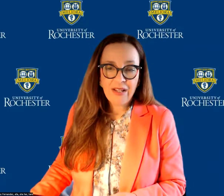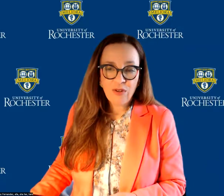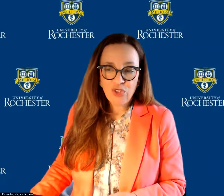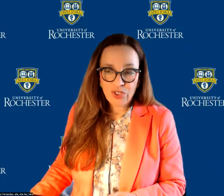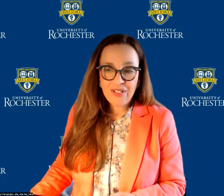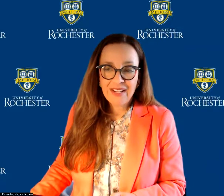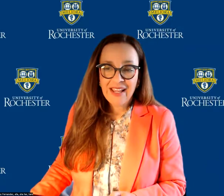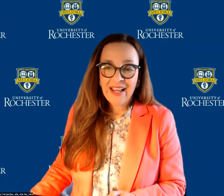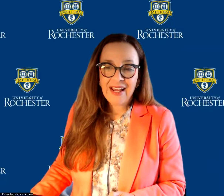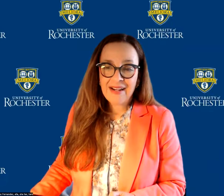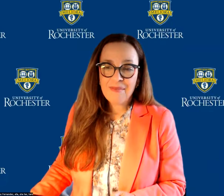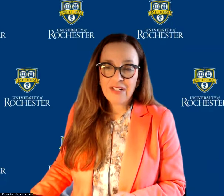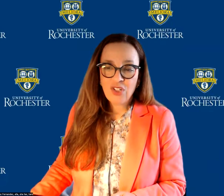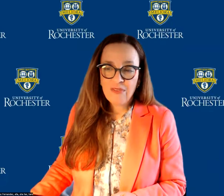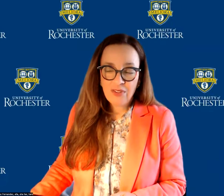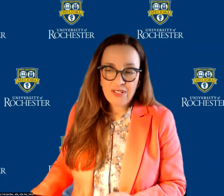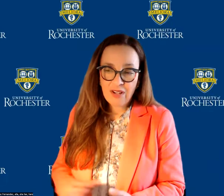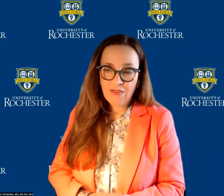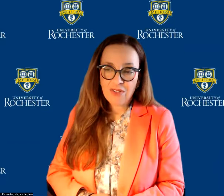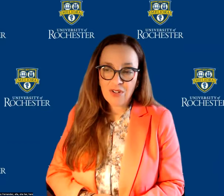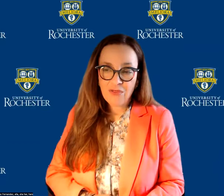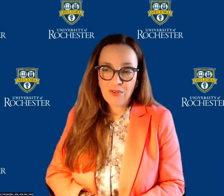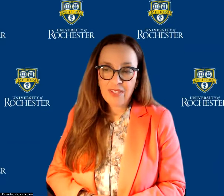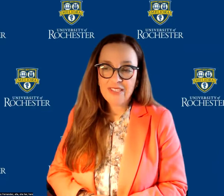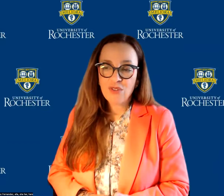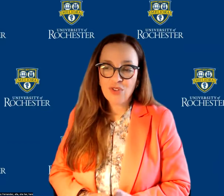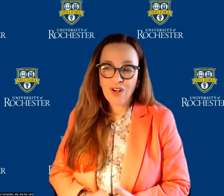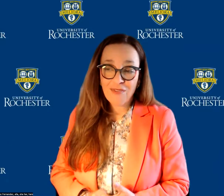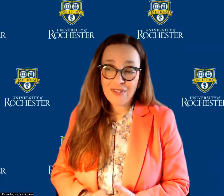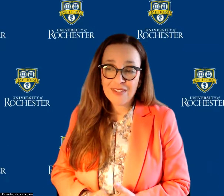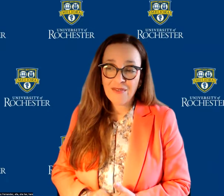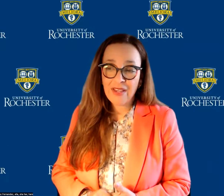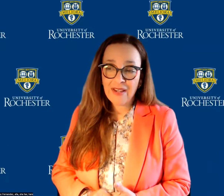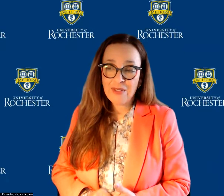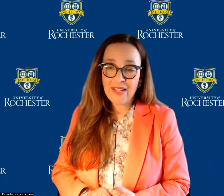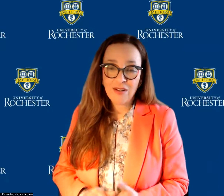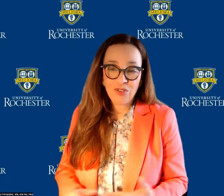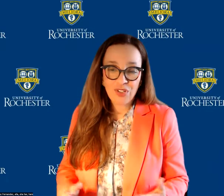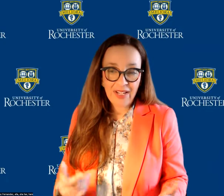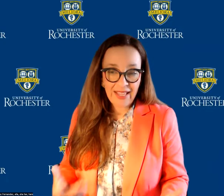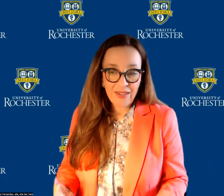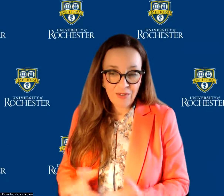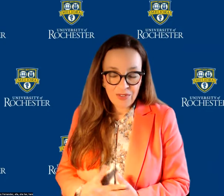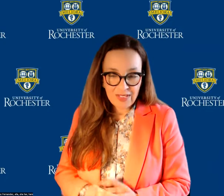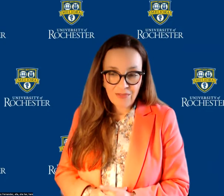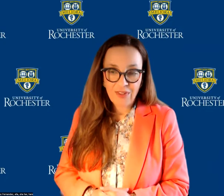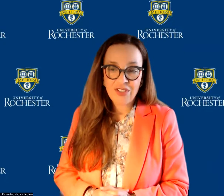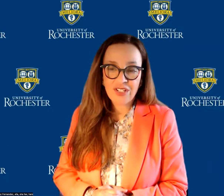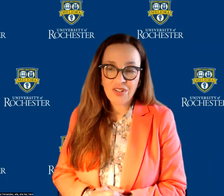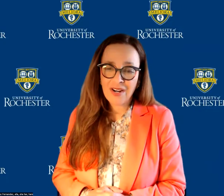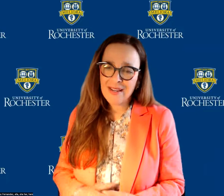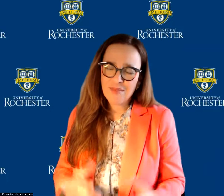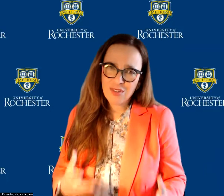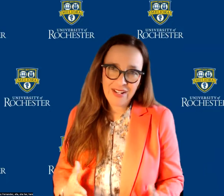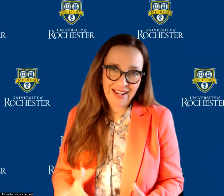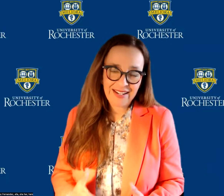and Inclusion and Chief Diversity Officer for the Institutional Office of Equity and Inclusion at the University of